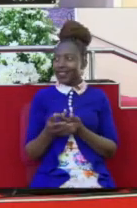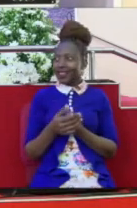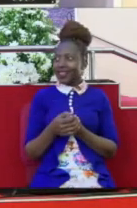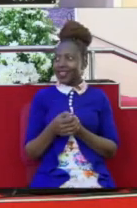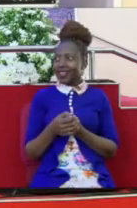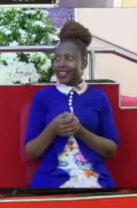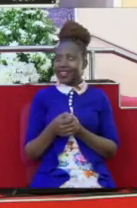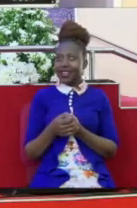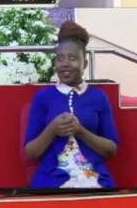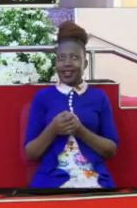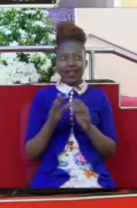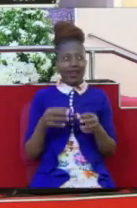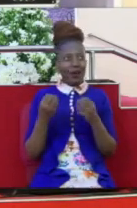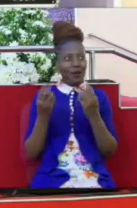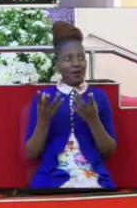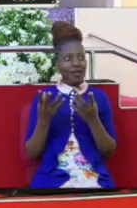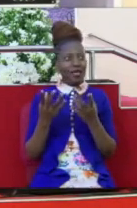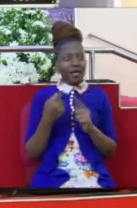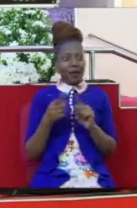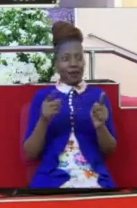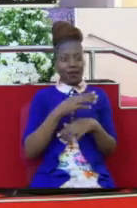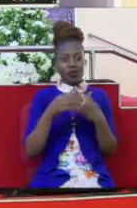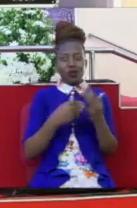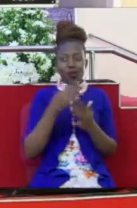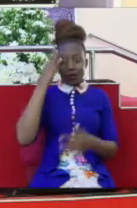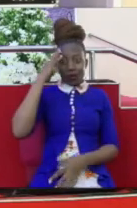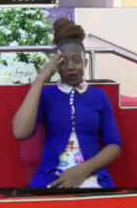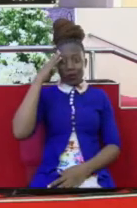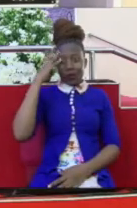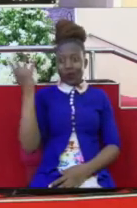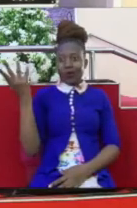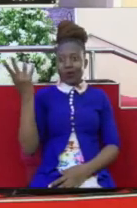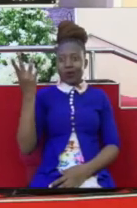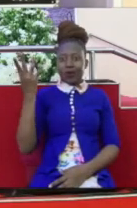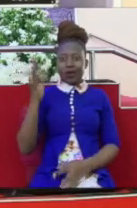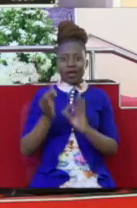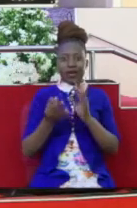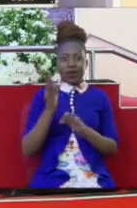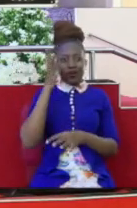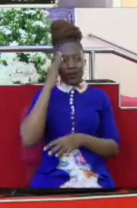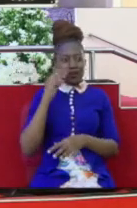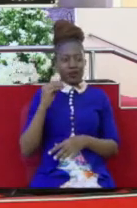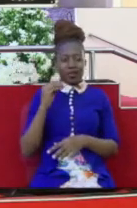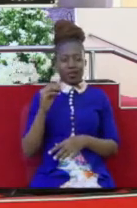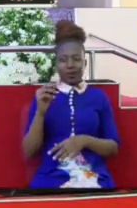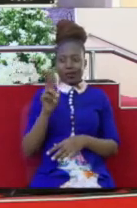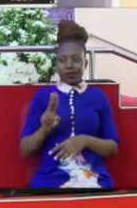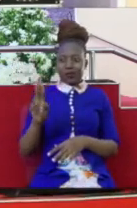done that before? Tunajua fuliza. Let me see your hand if you've done that before. I don't even know what it kama is. Fuliza, I can tell you I've not.